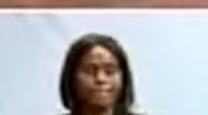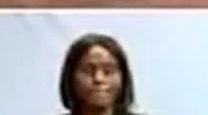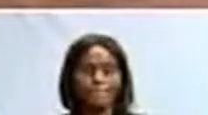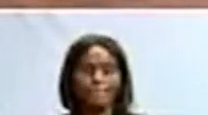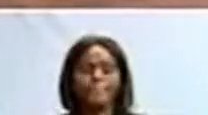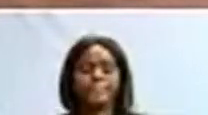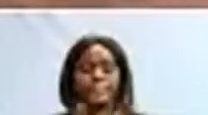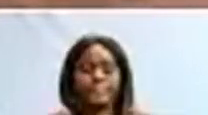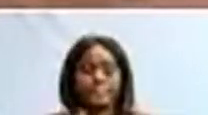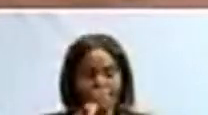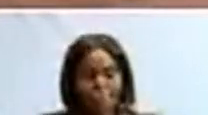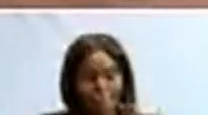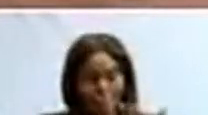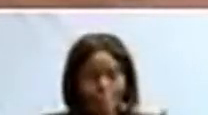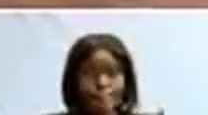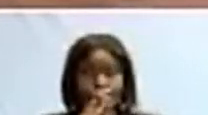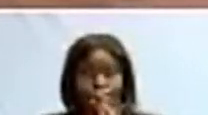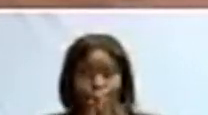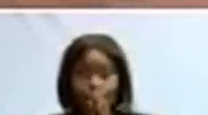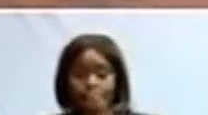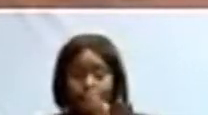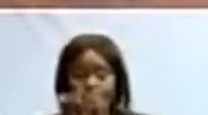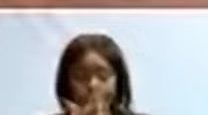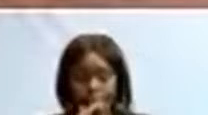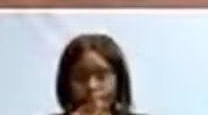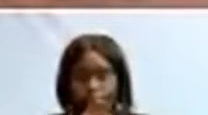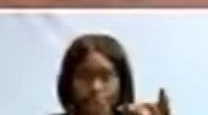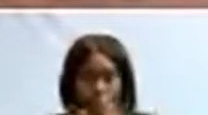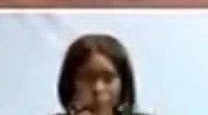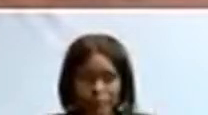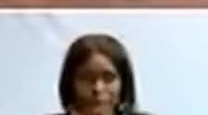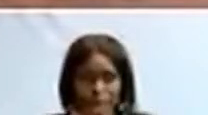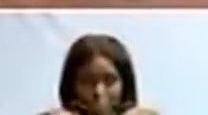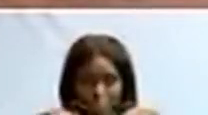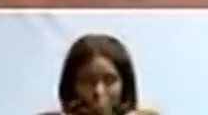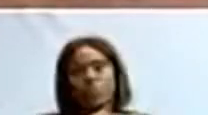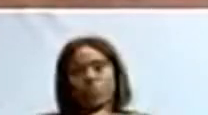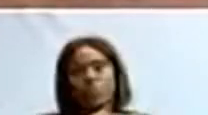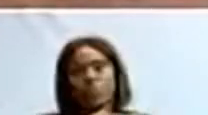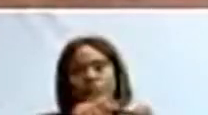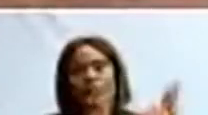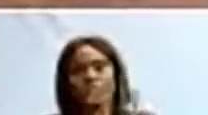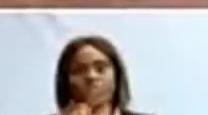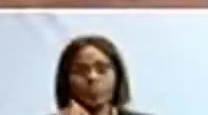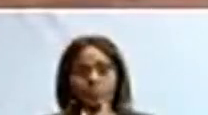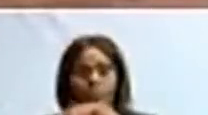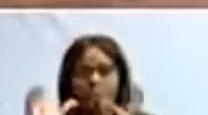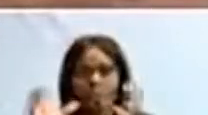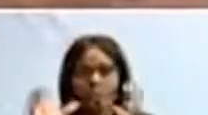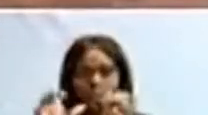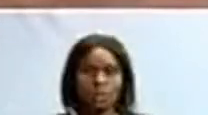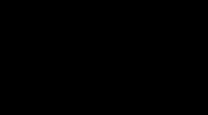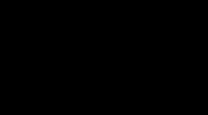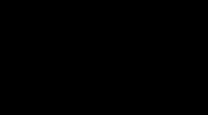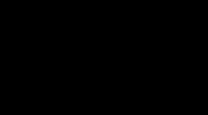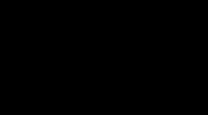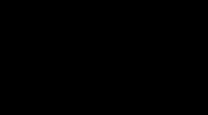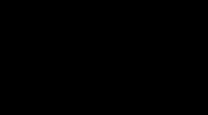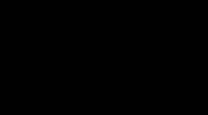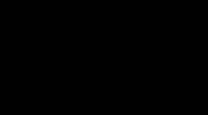So the table, Chair highlighted here, this is a payment plan which the council came up with.